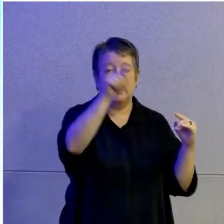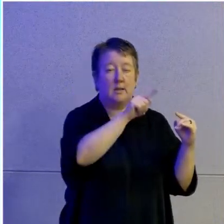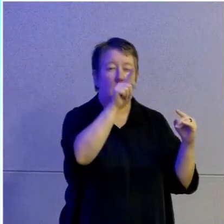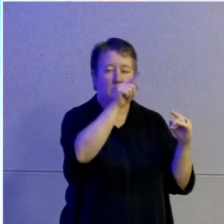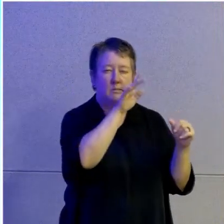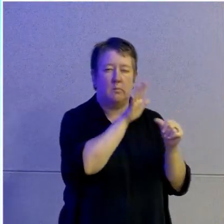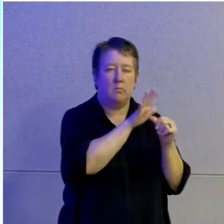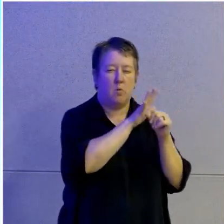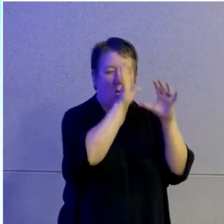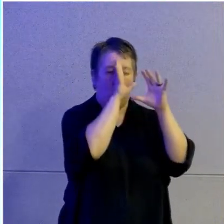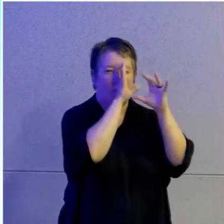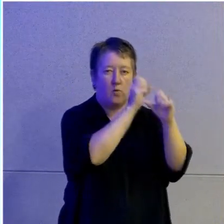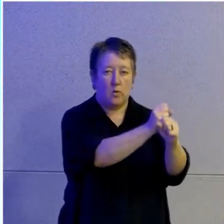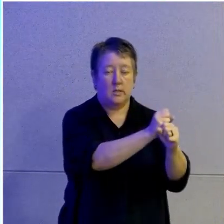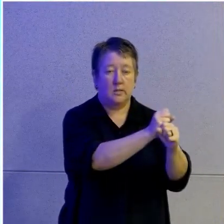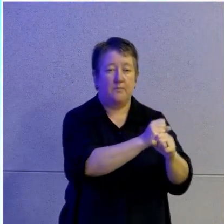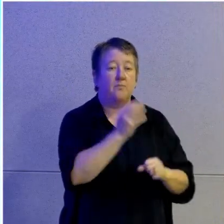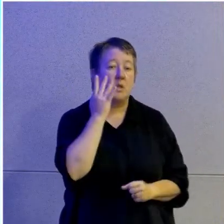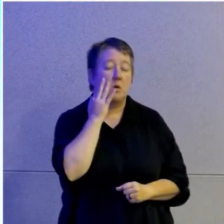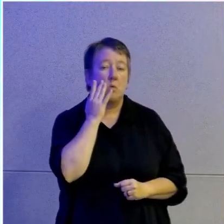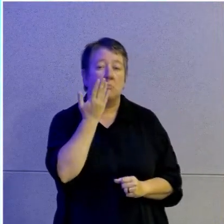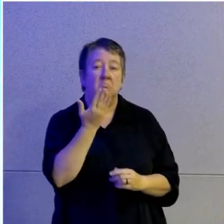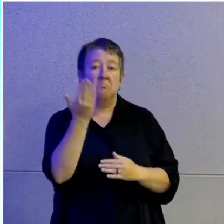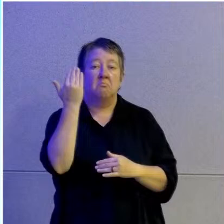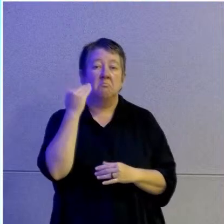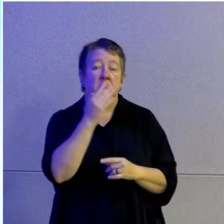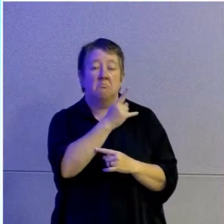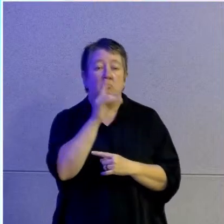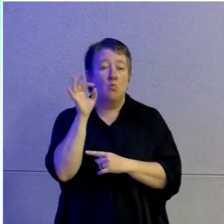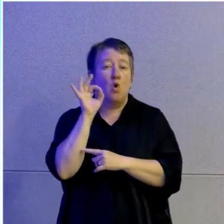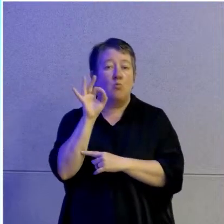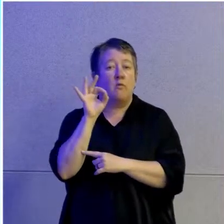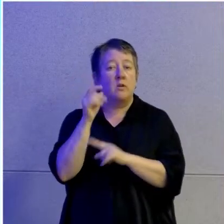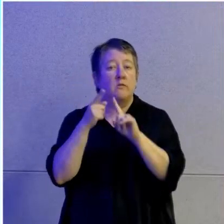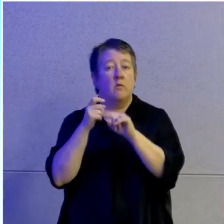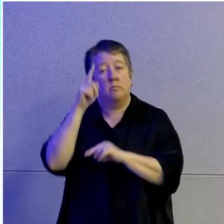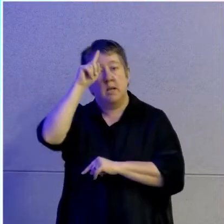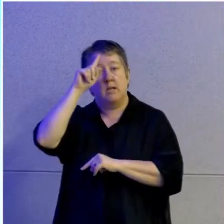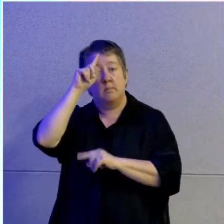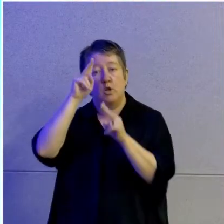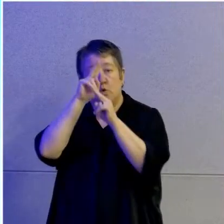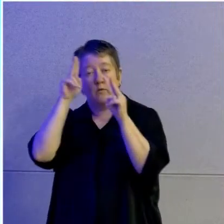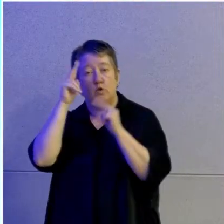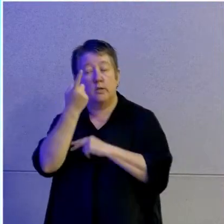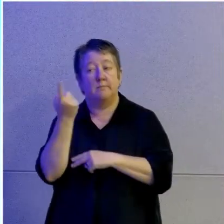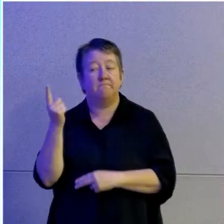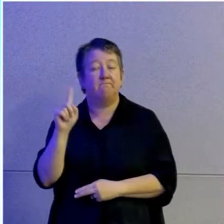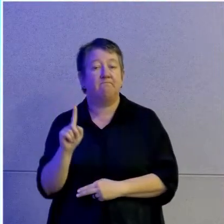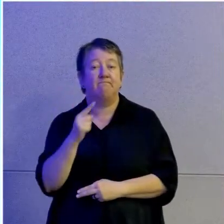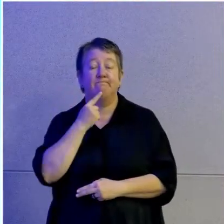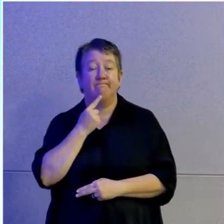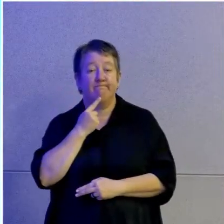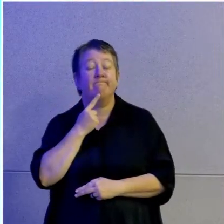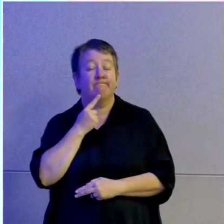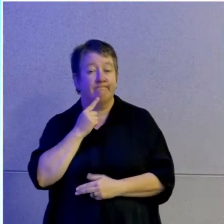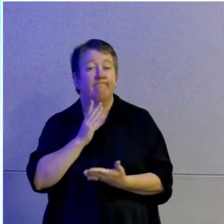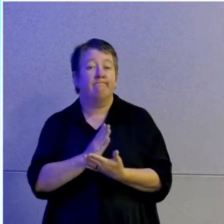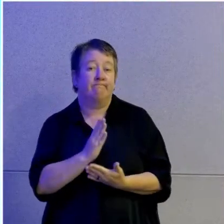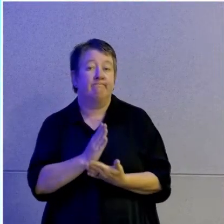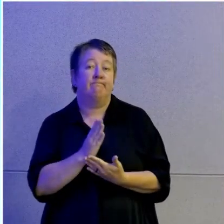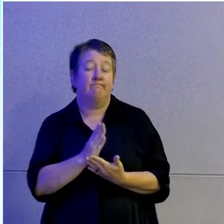Professor Azwindini was standing here, I was saying, indeed, Prof, it's one area where, as the